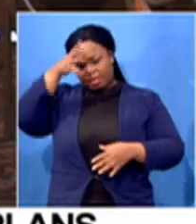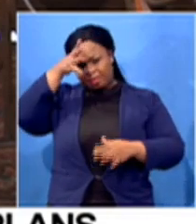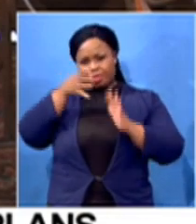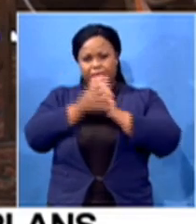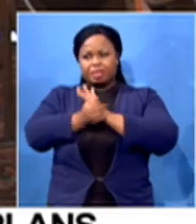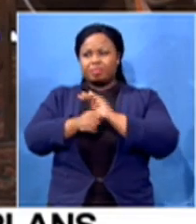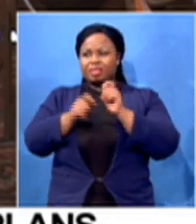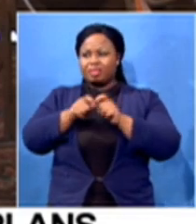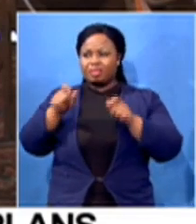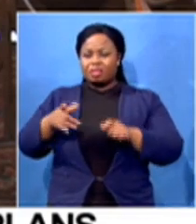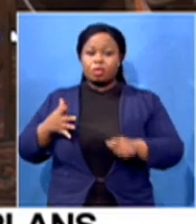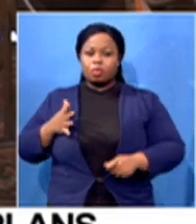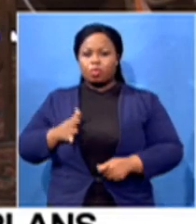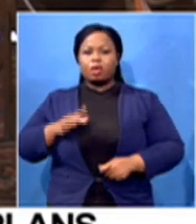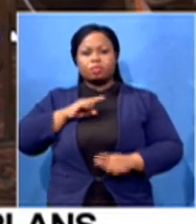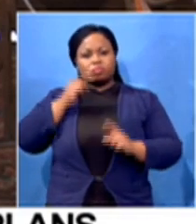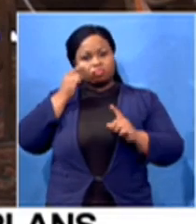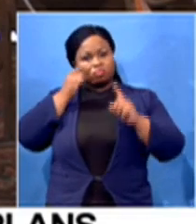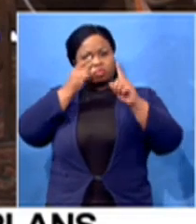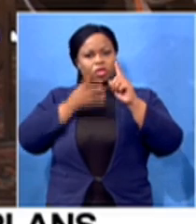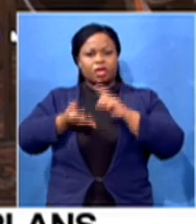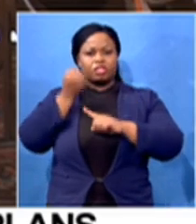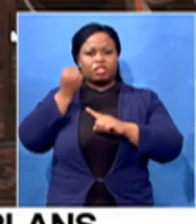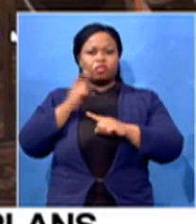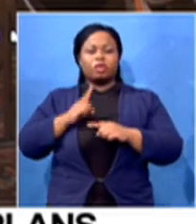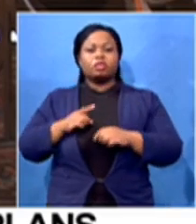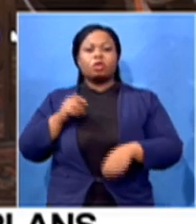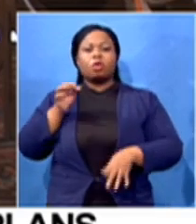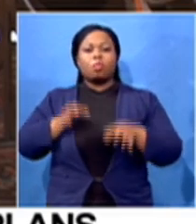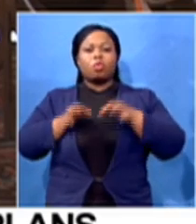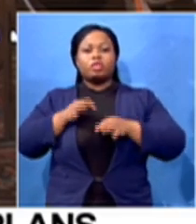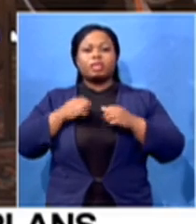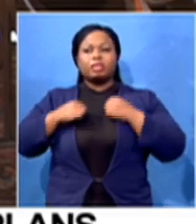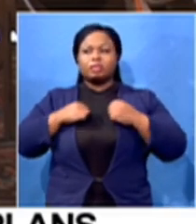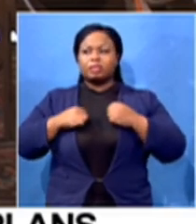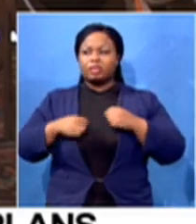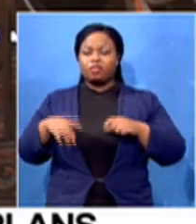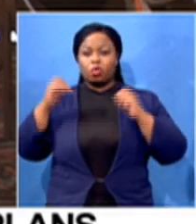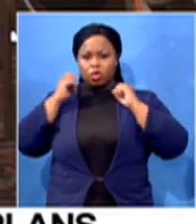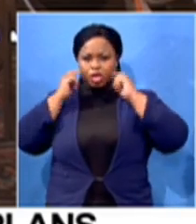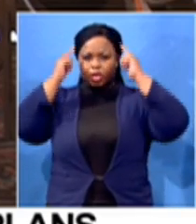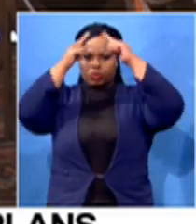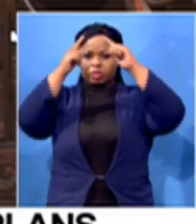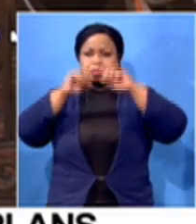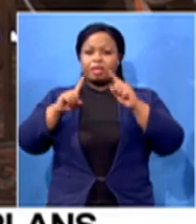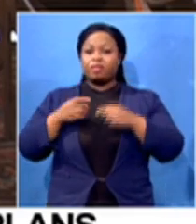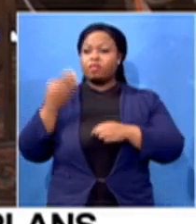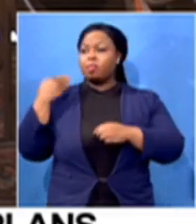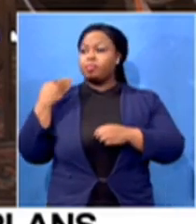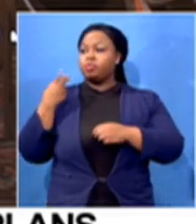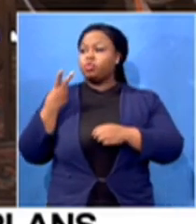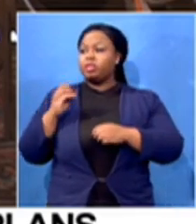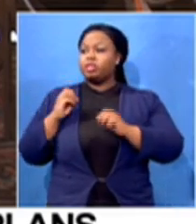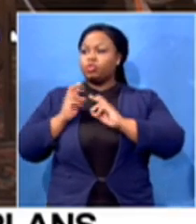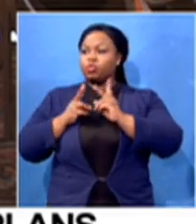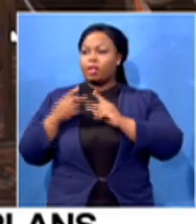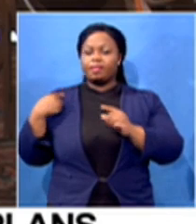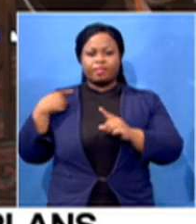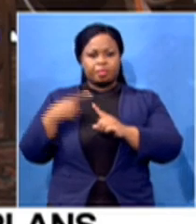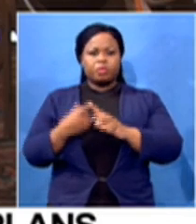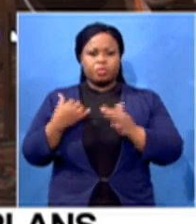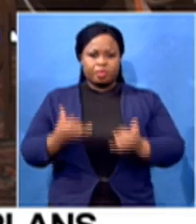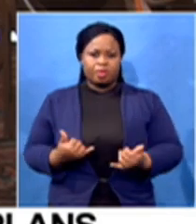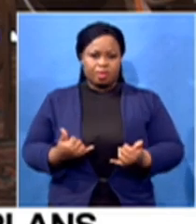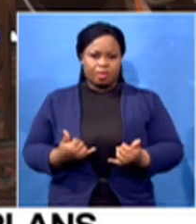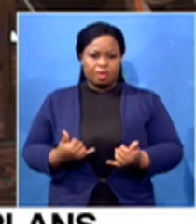the purpose of achieving political stability in Lesotho. So, but it took from 2012 to now to be able